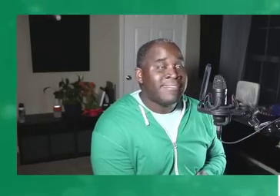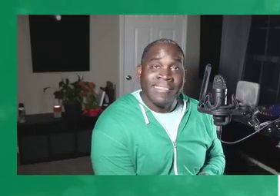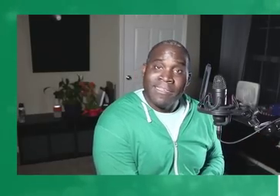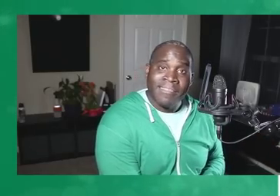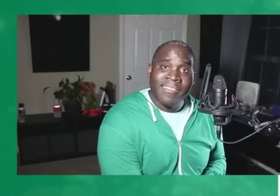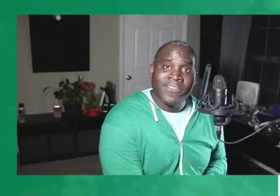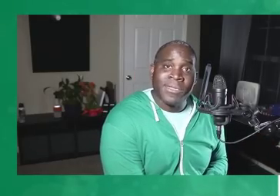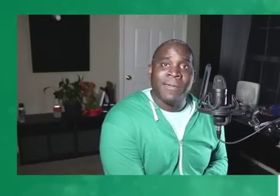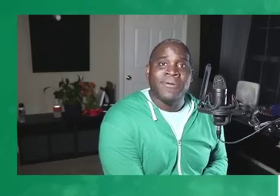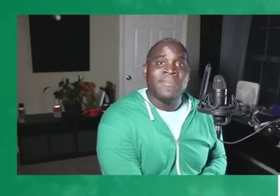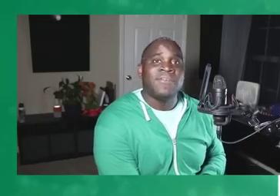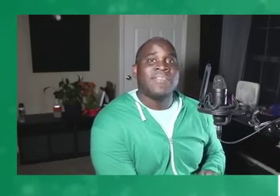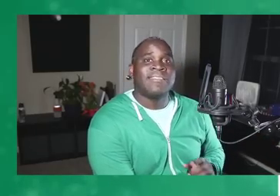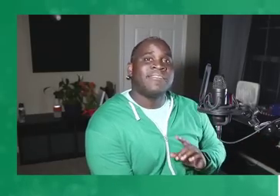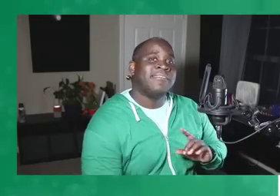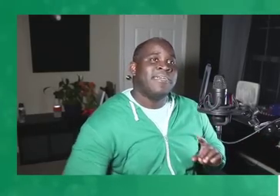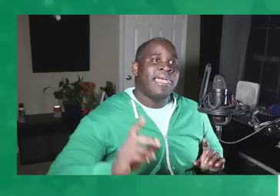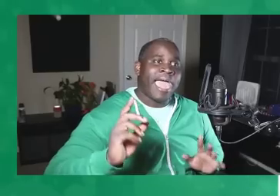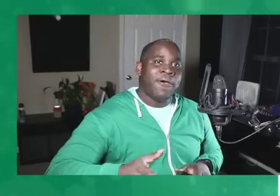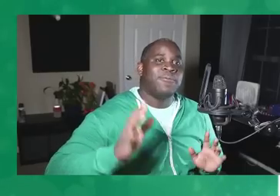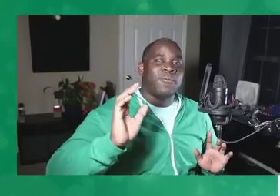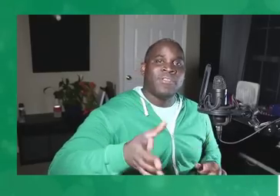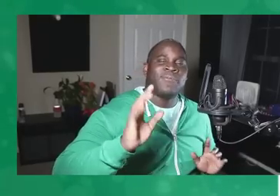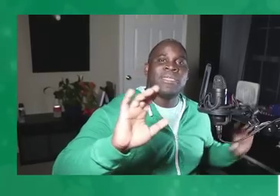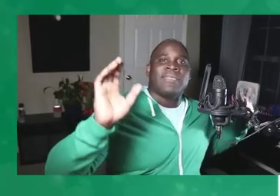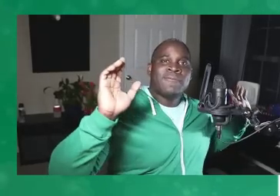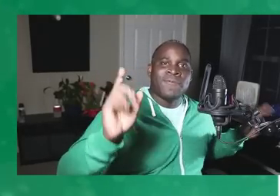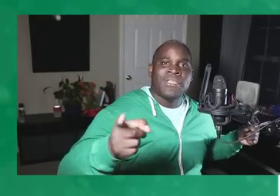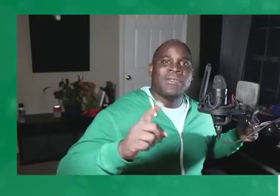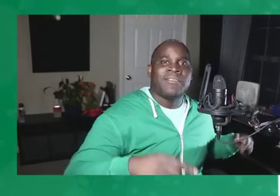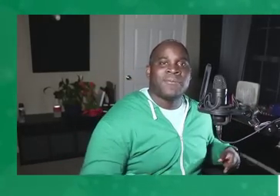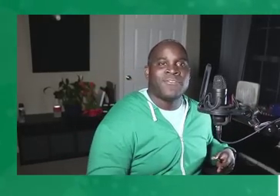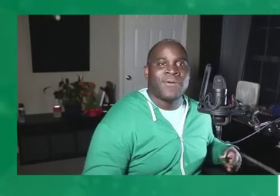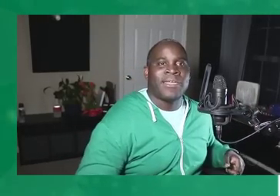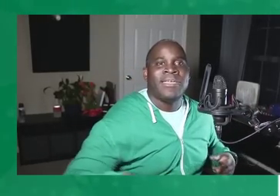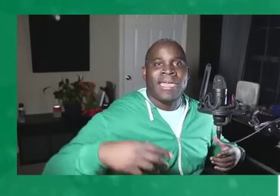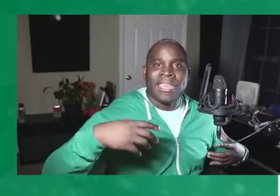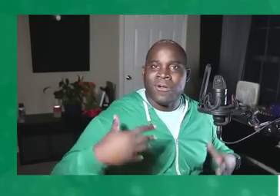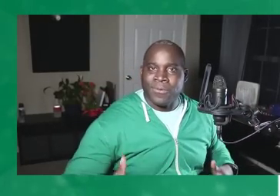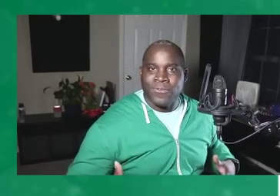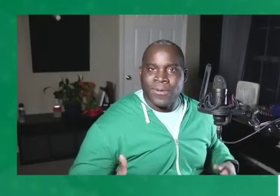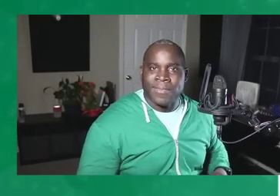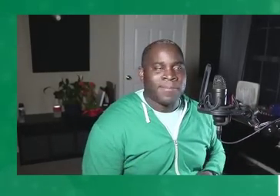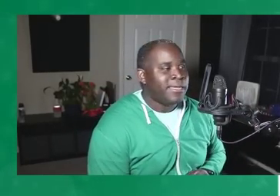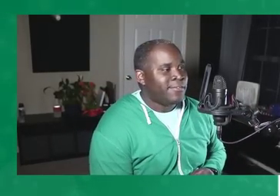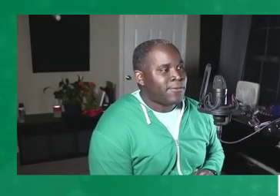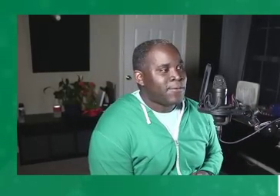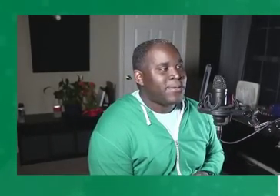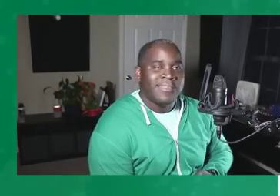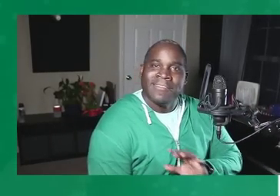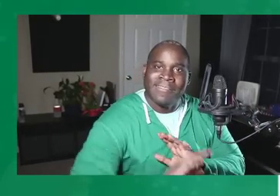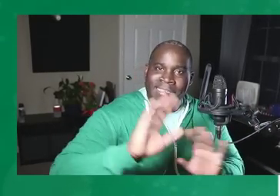But anyway, see you guys next week. I put videos like this out once a week for you guys to enjoy, and I hope you enjoy them.